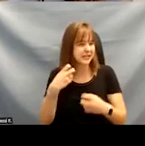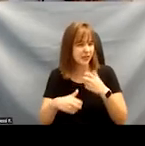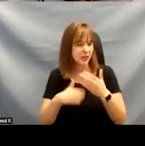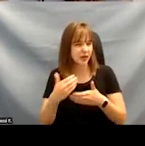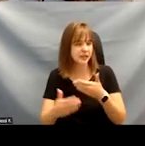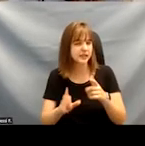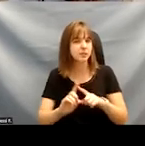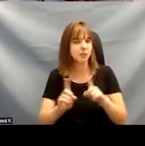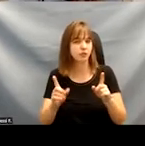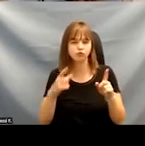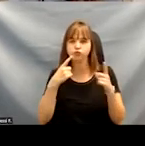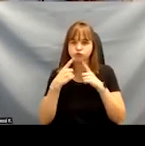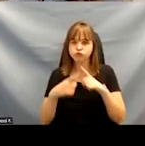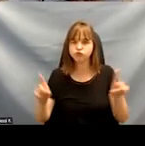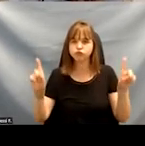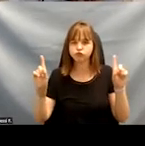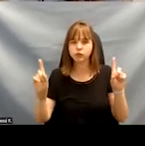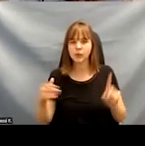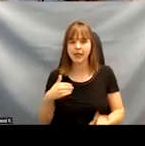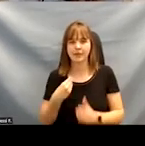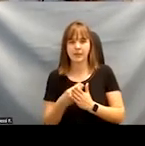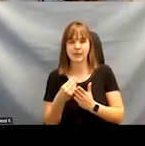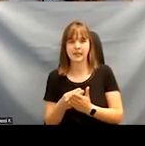able to get some funding